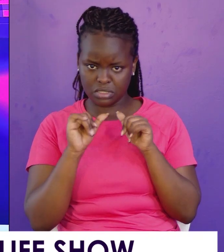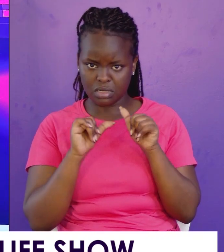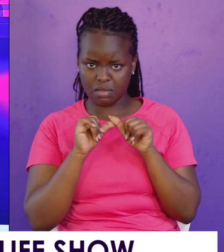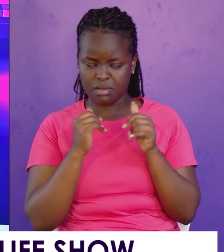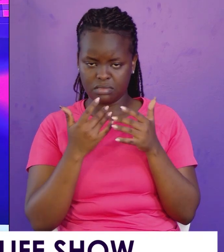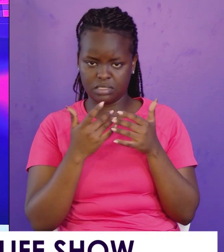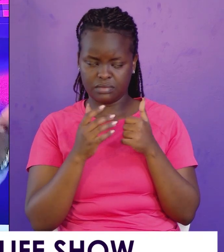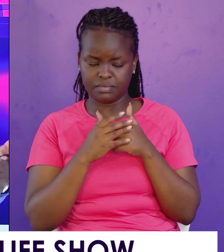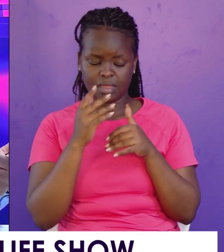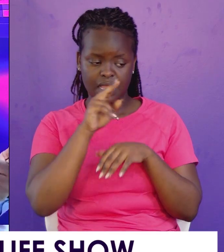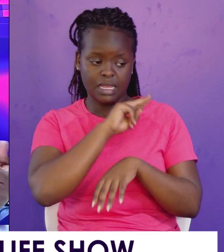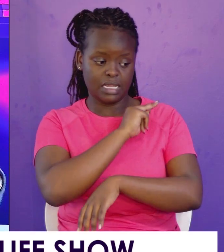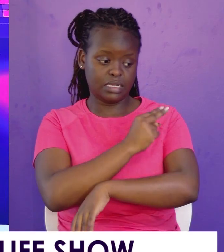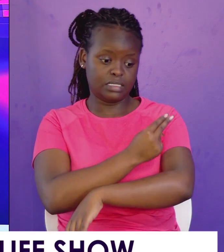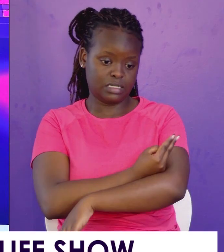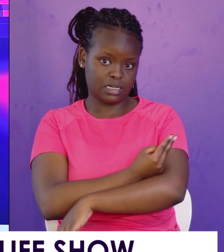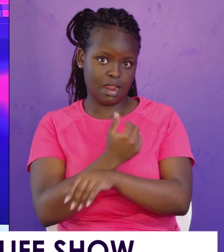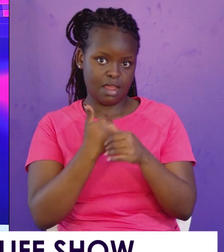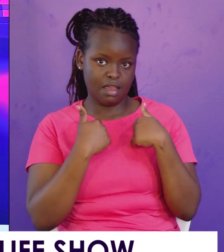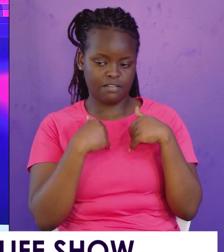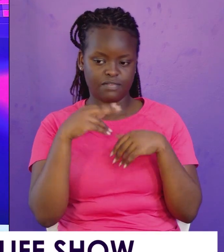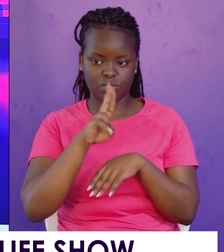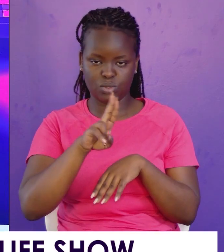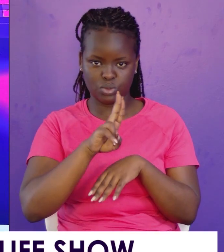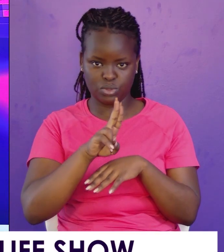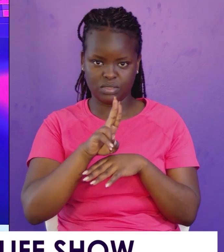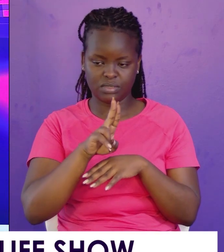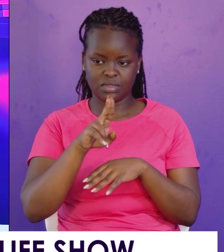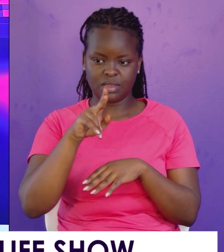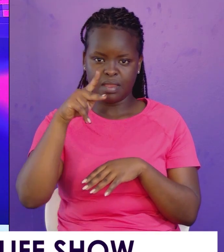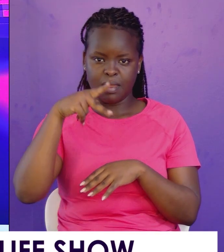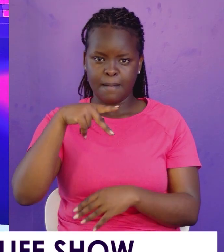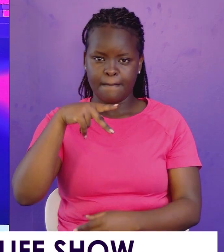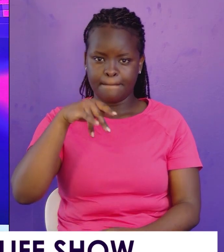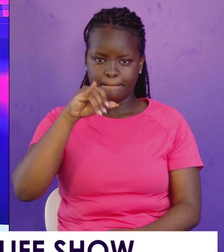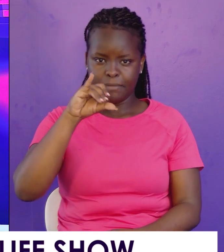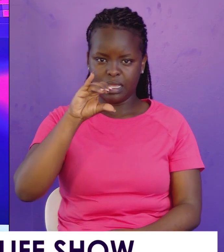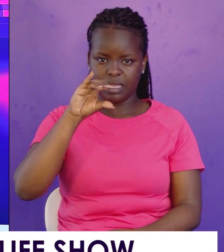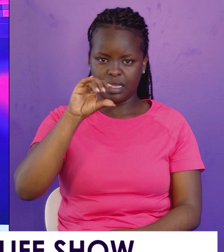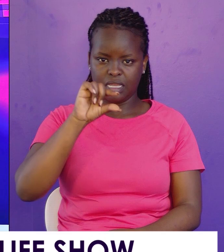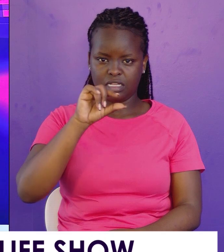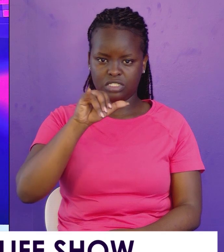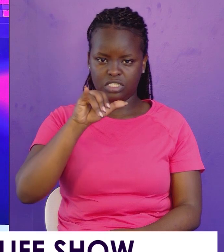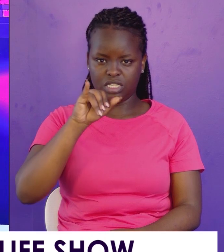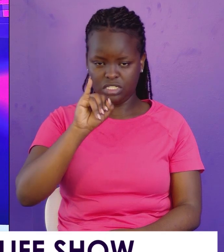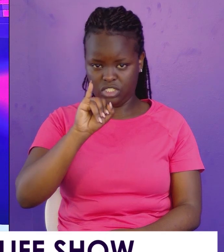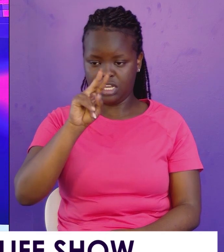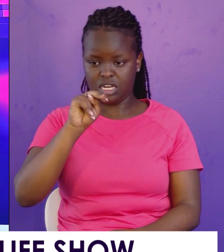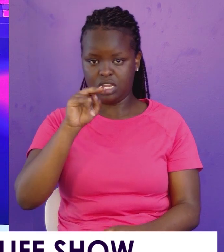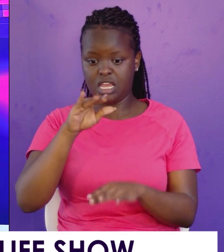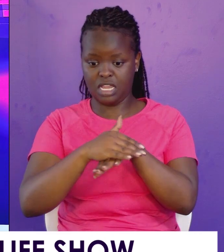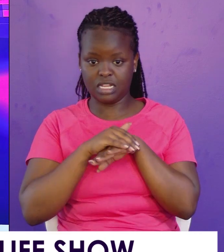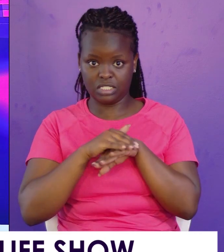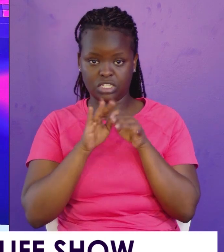Yes. Nigeria has used its Pygmy language, its Pygmy English, as a marketing tool.